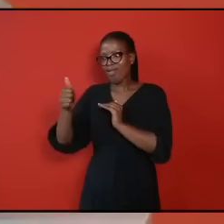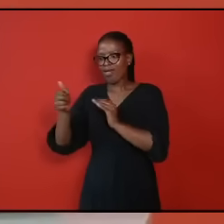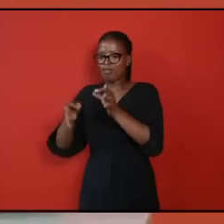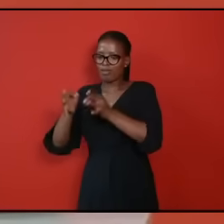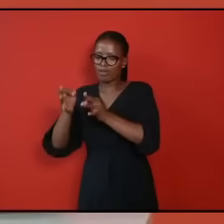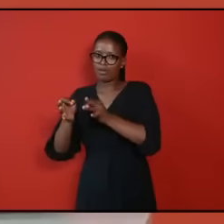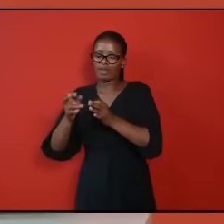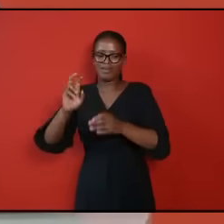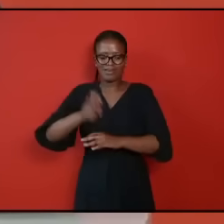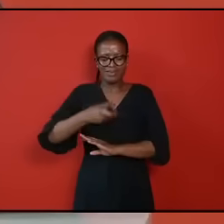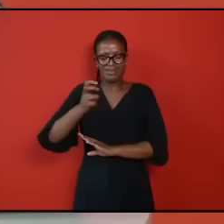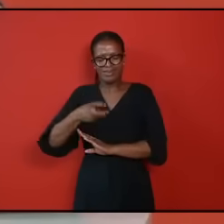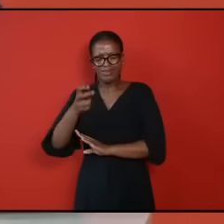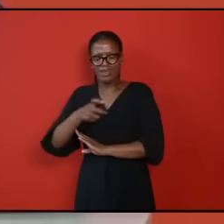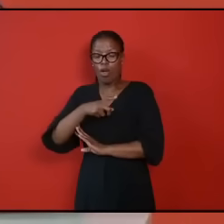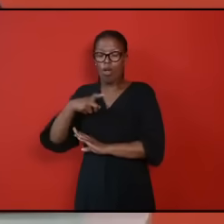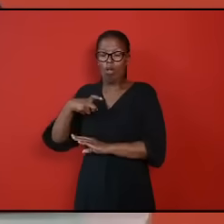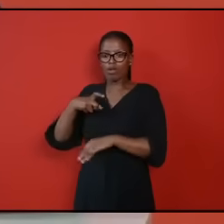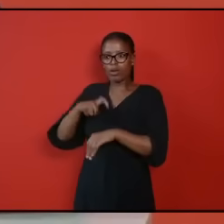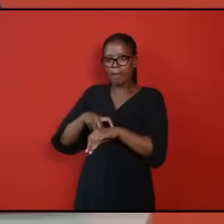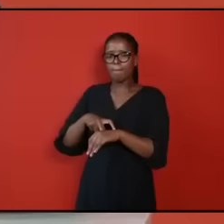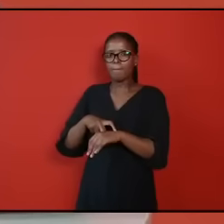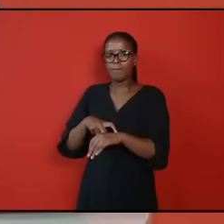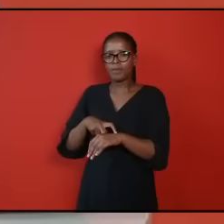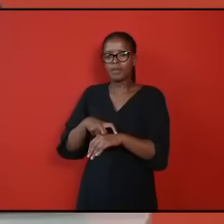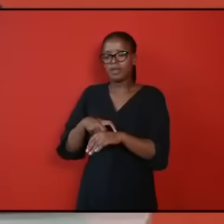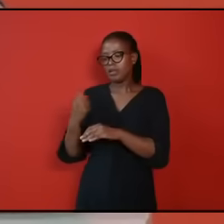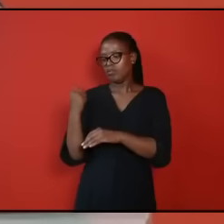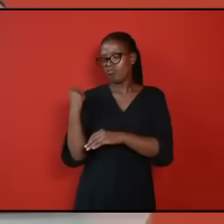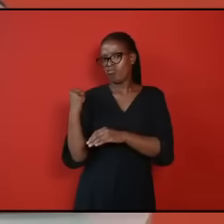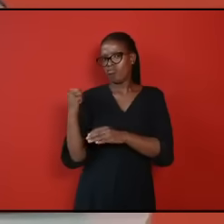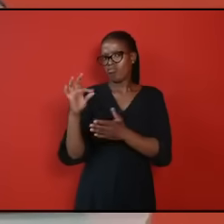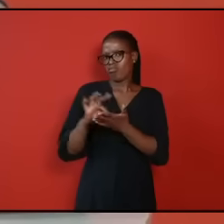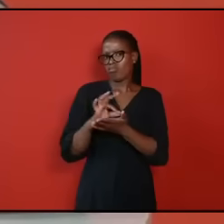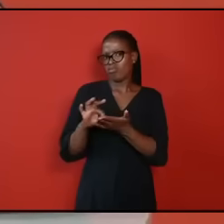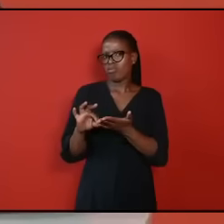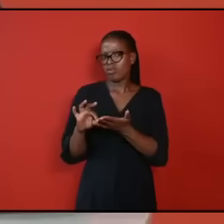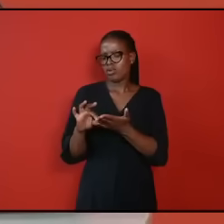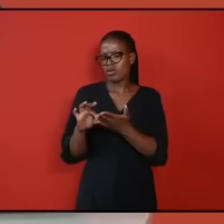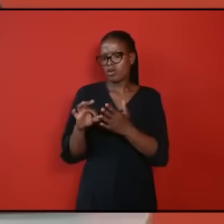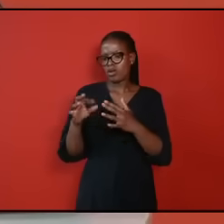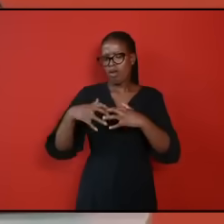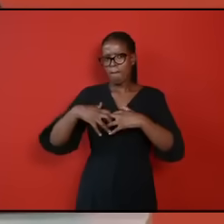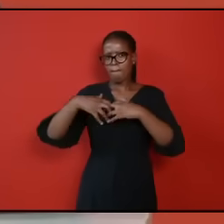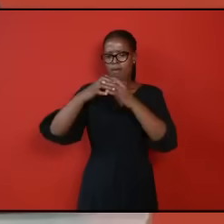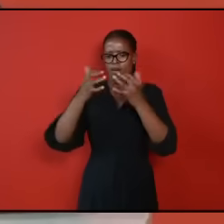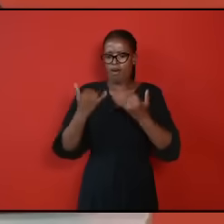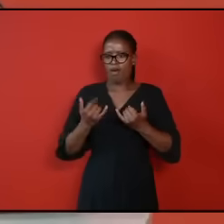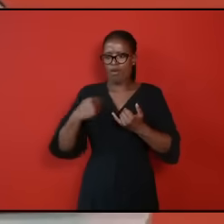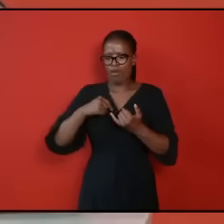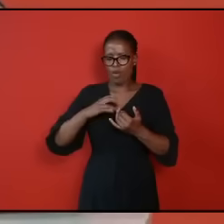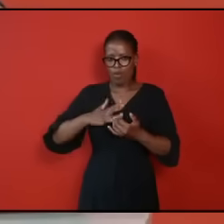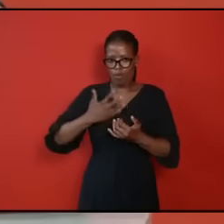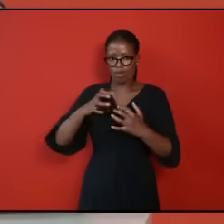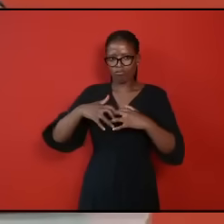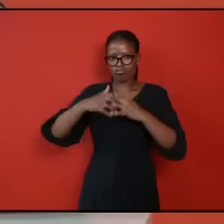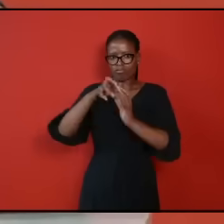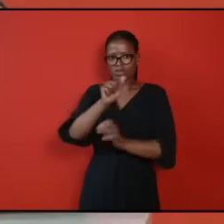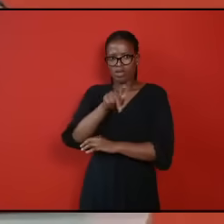long. And this year, the previous elections, when they applied the strategy that we're talking about with